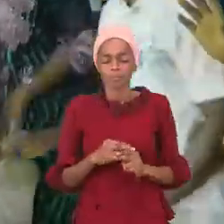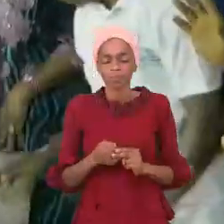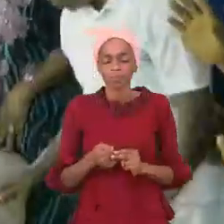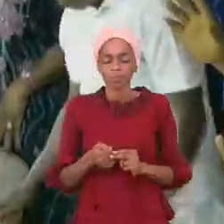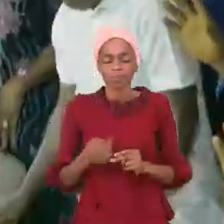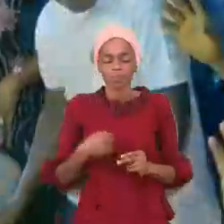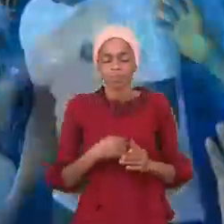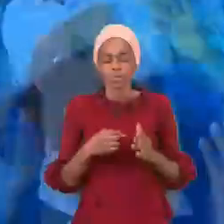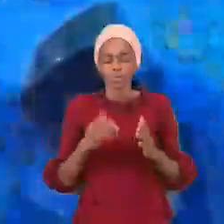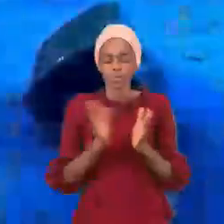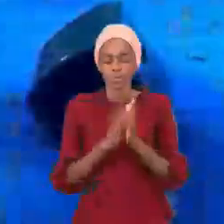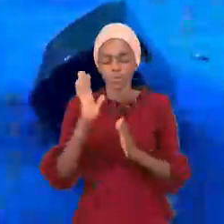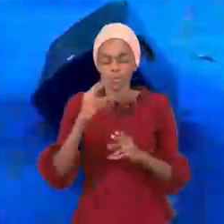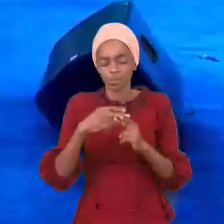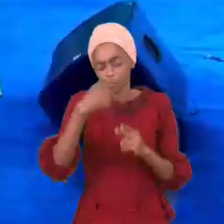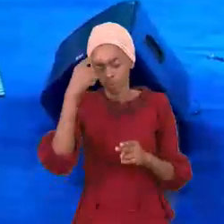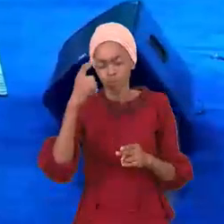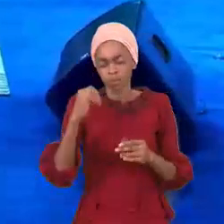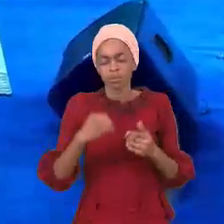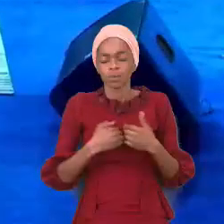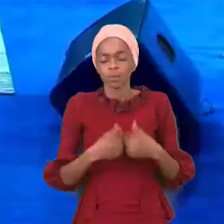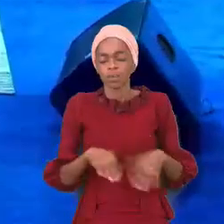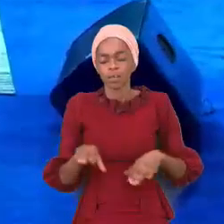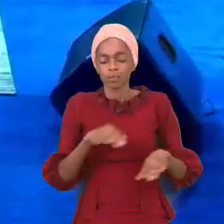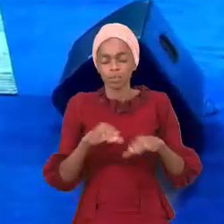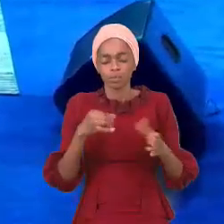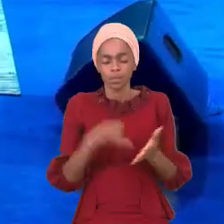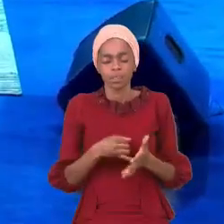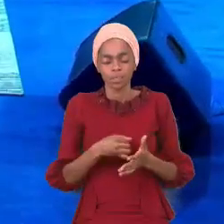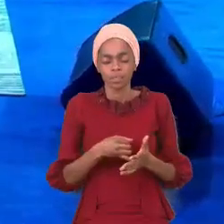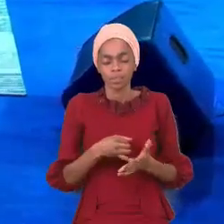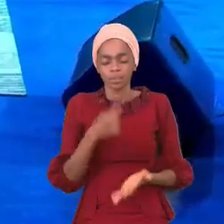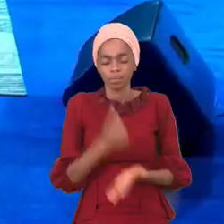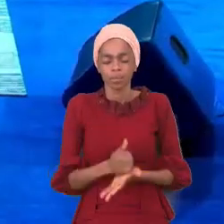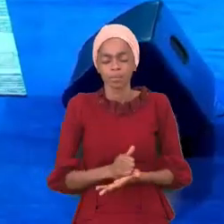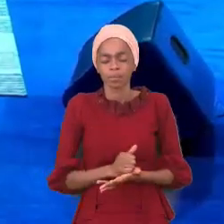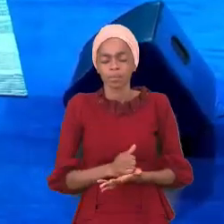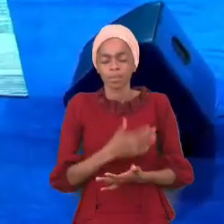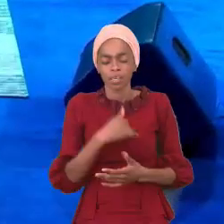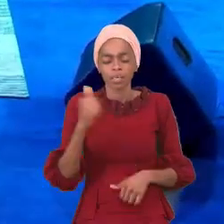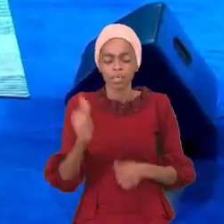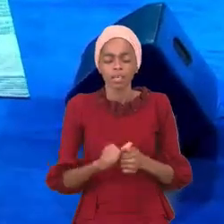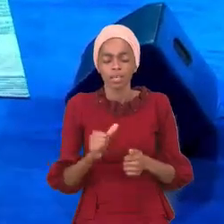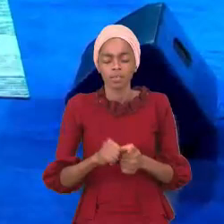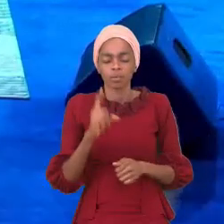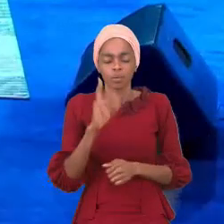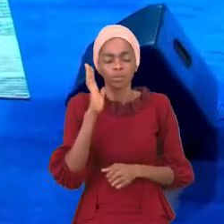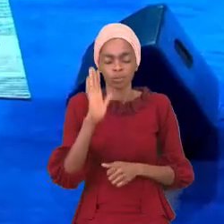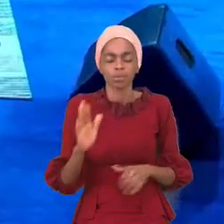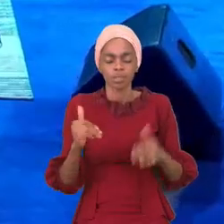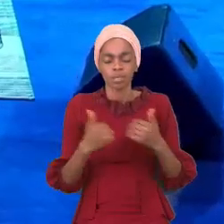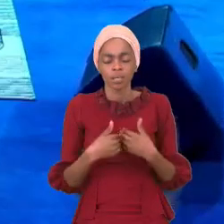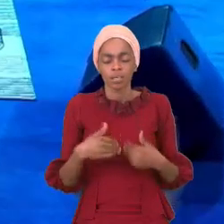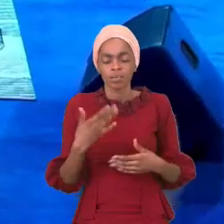We praise your name and thank you because we know it is done. And everyone will have